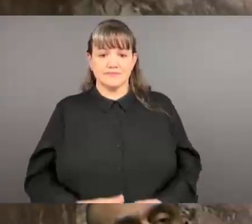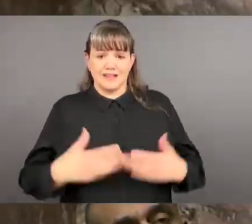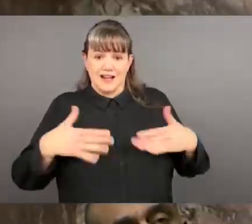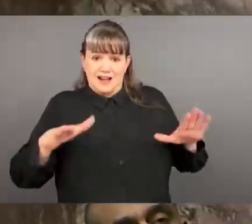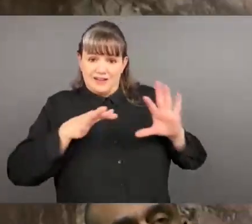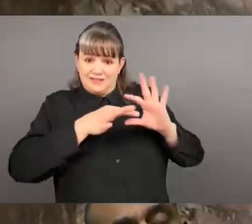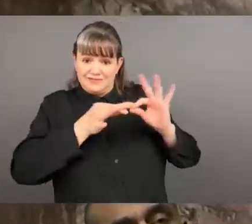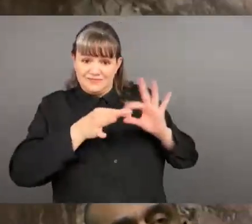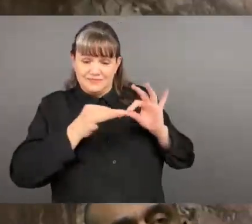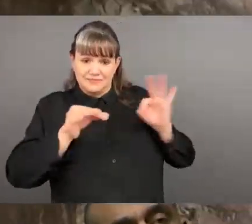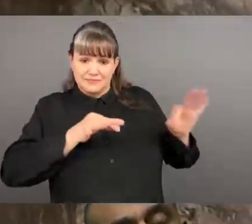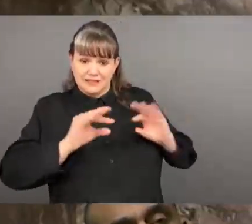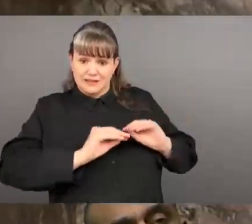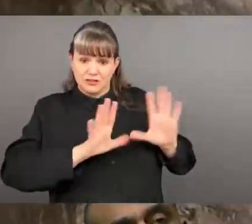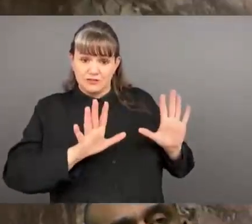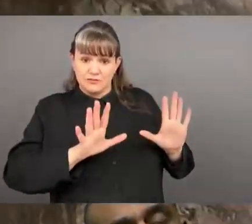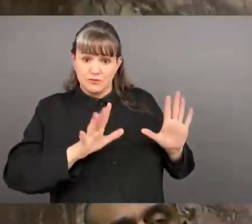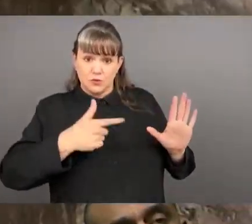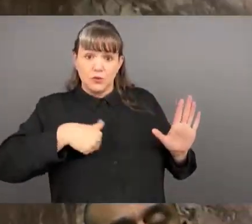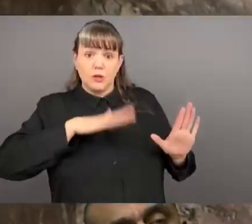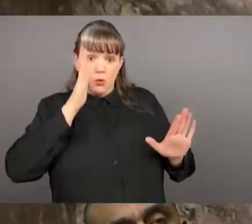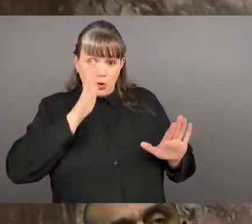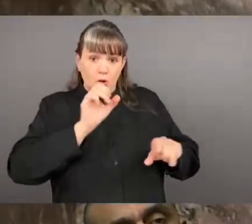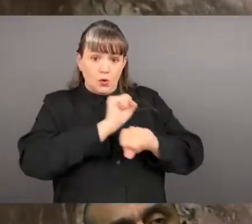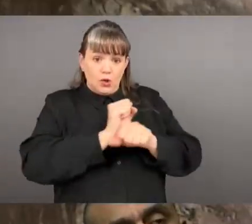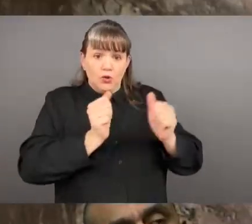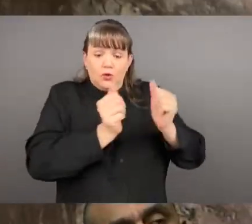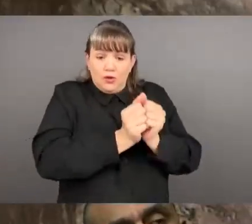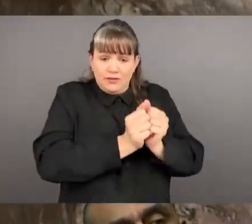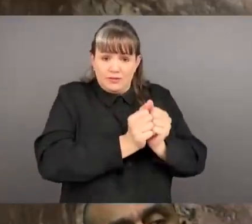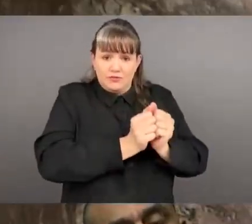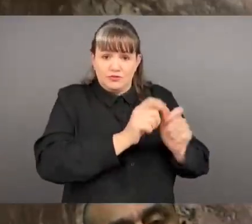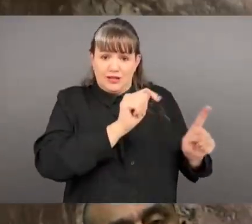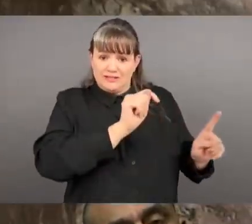on what are sustainable solutions, Honourable Speaker.